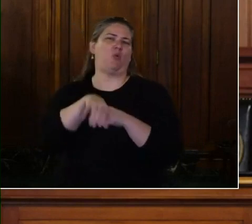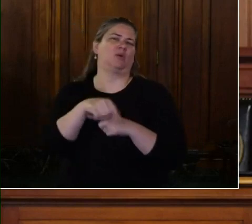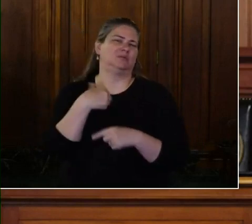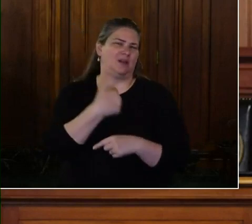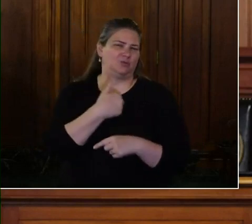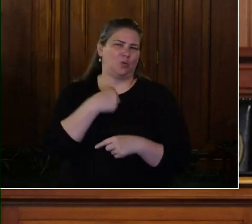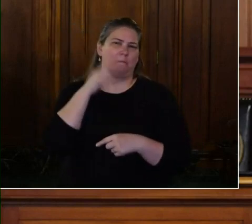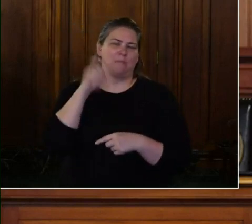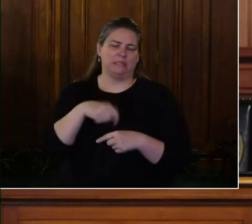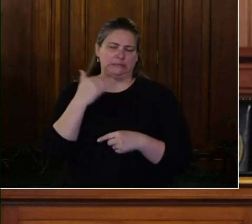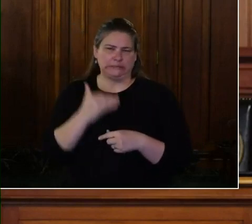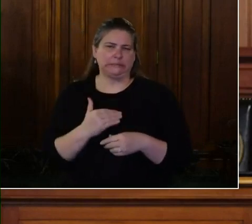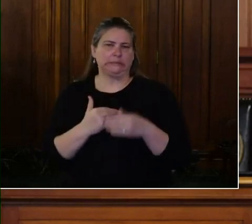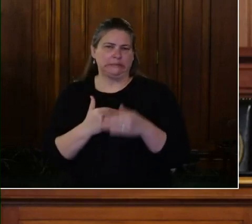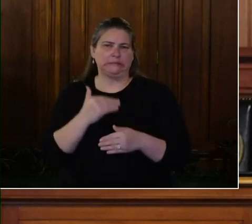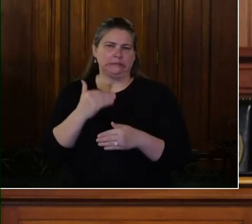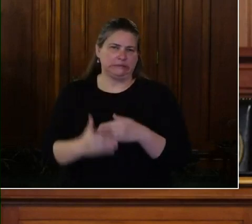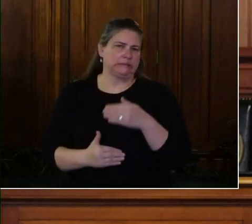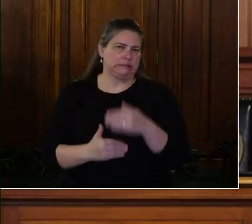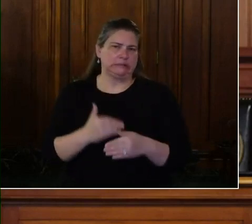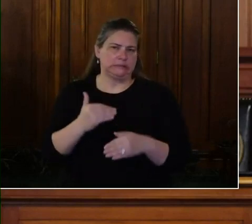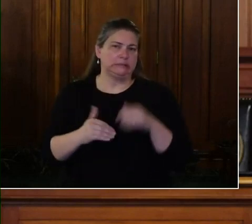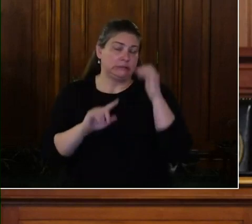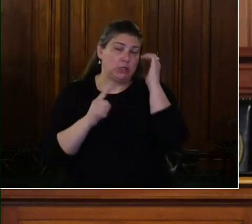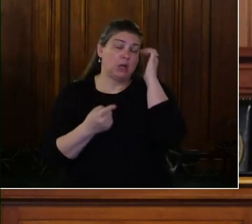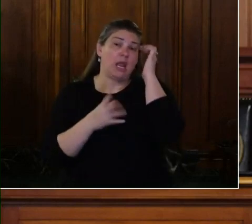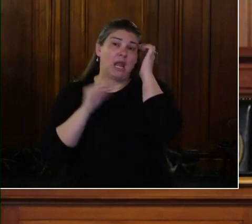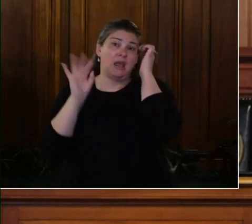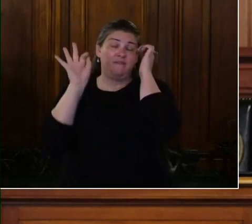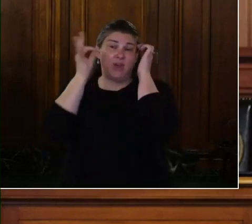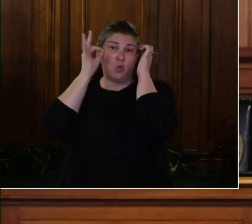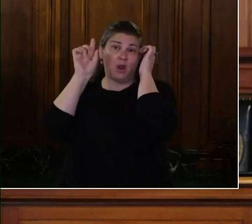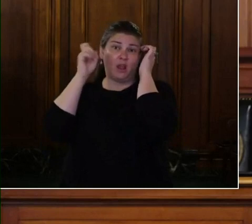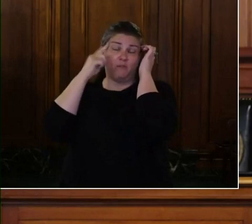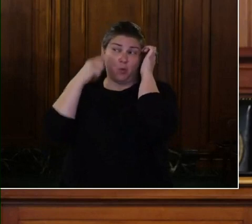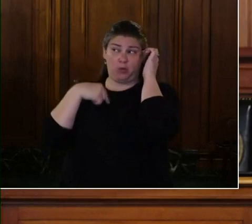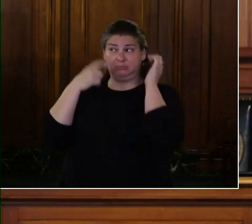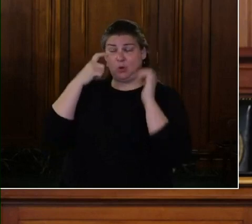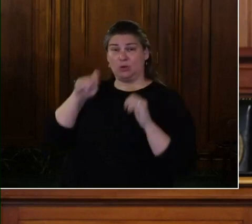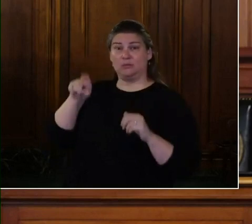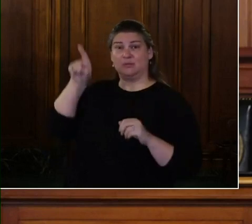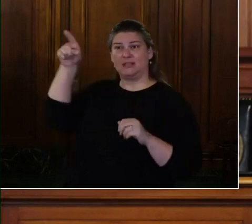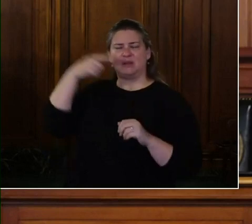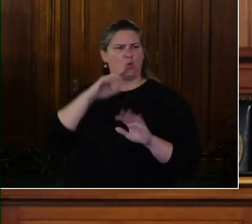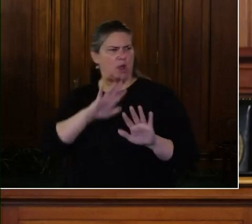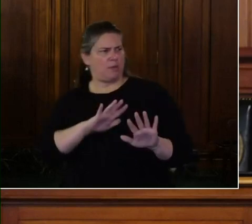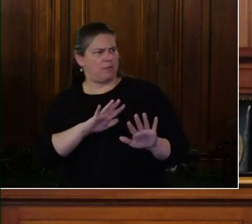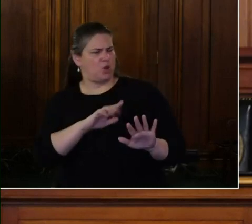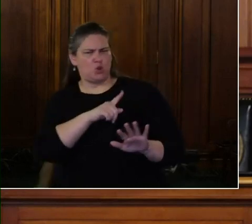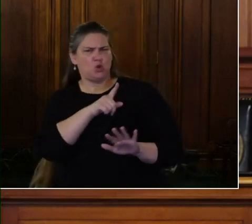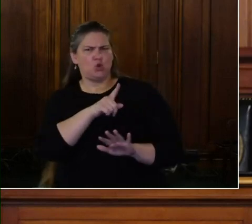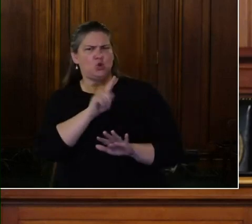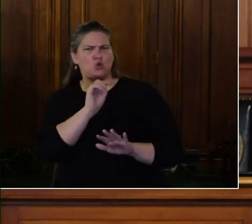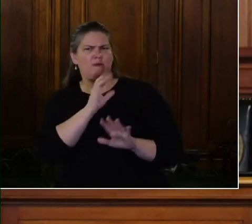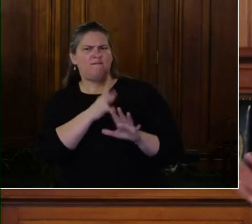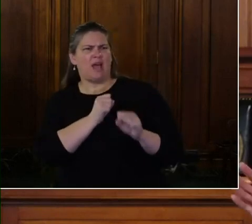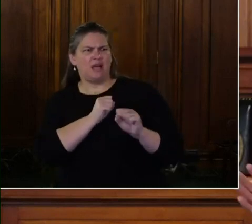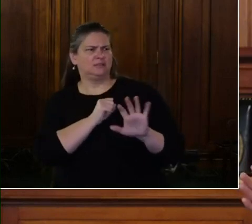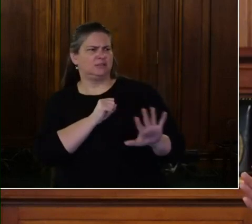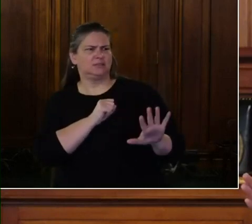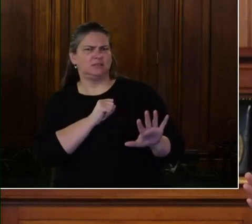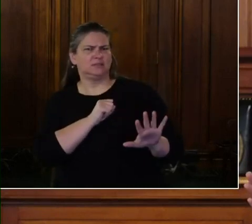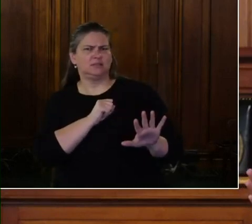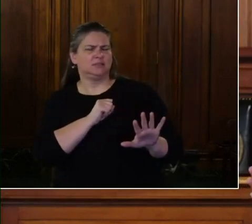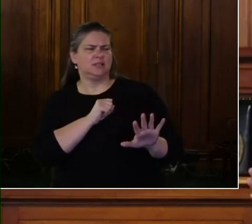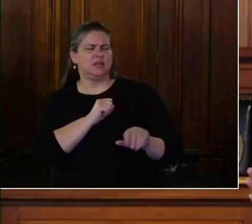and what we're starting to see in the federal government is them saying, wait, you guys are doing this too fast. And so I want to flag